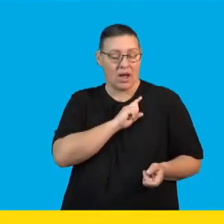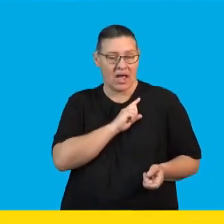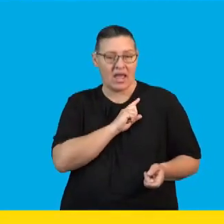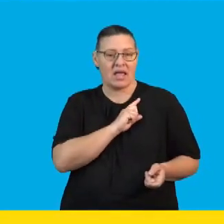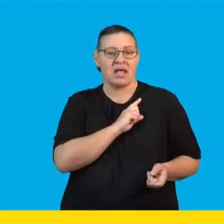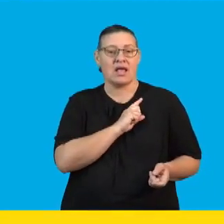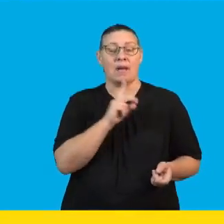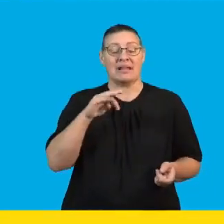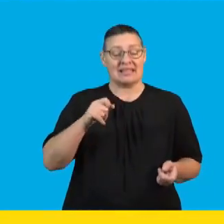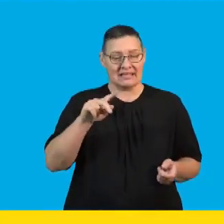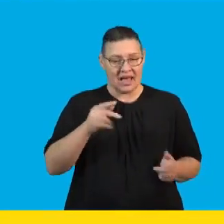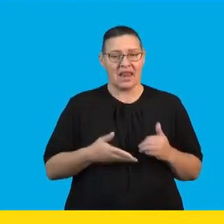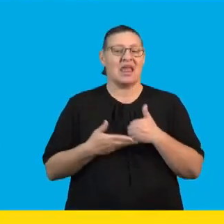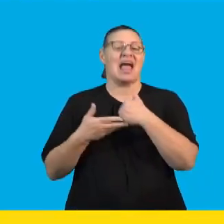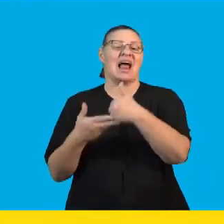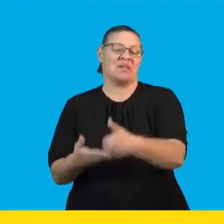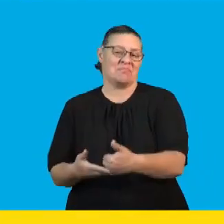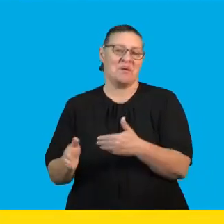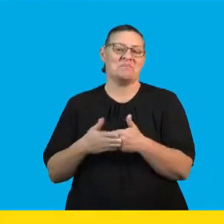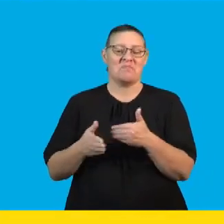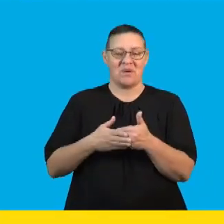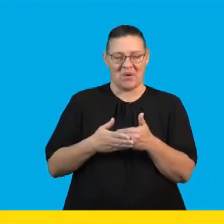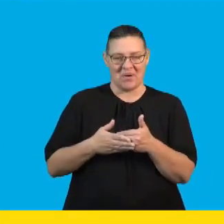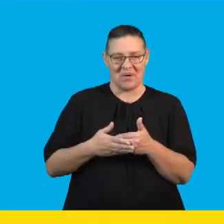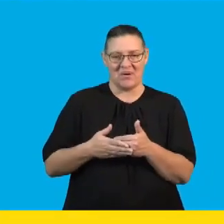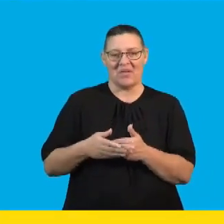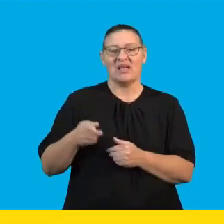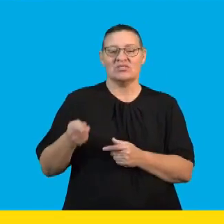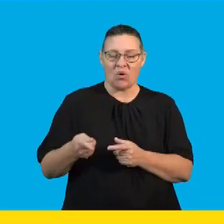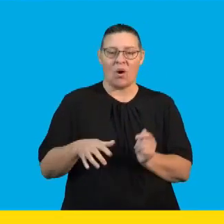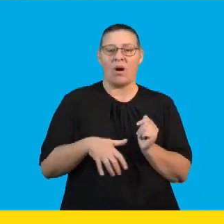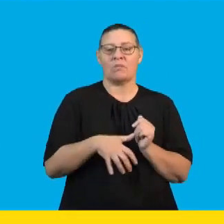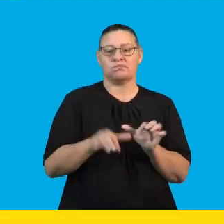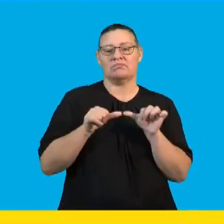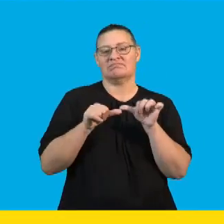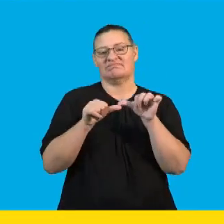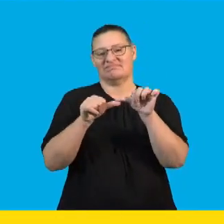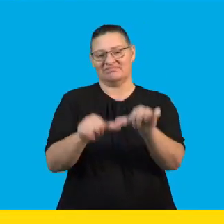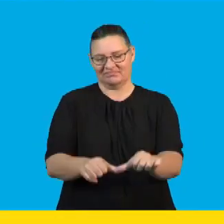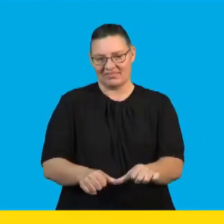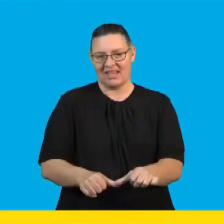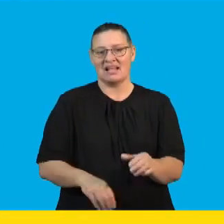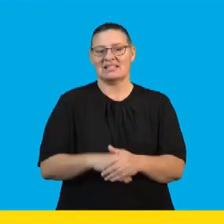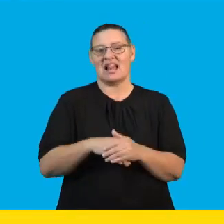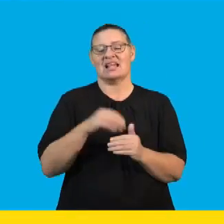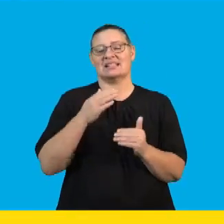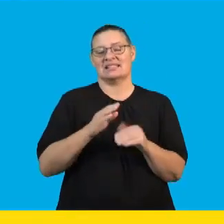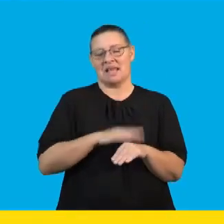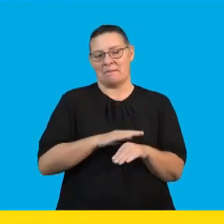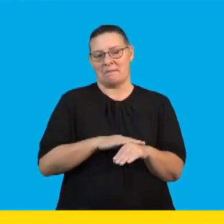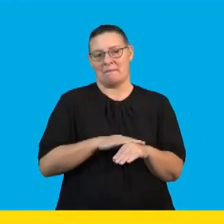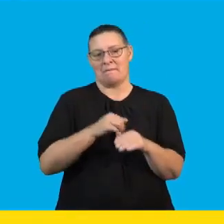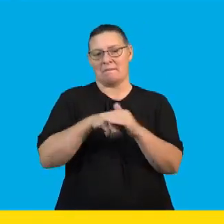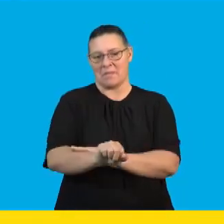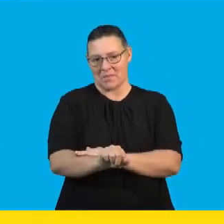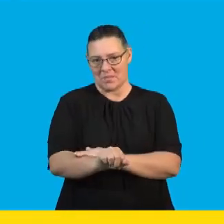when the placenta is formed, it now helps out to produce progesterone so that pregnancy is maintained until time